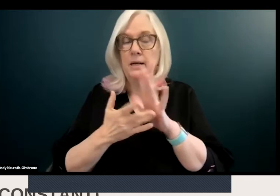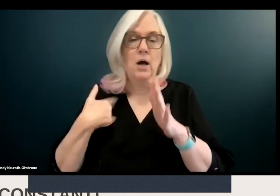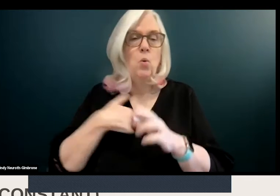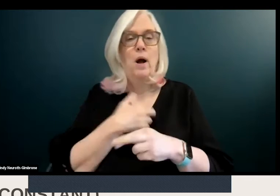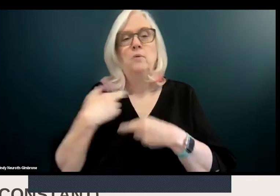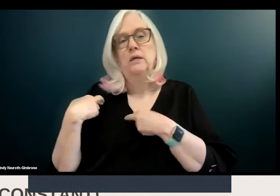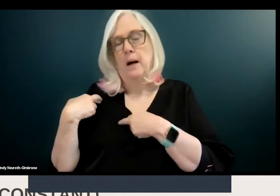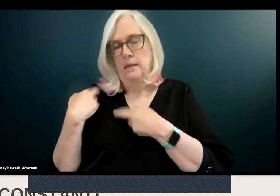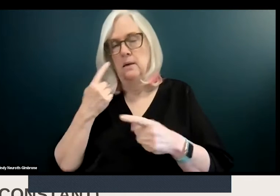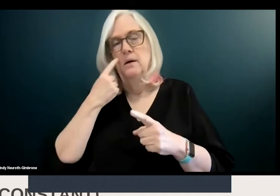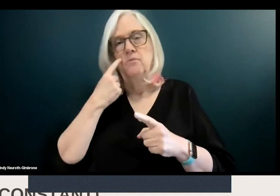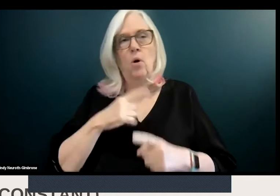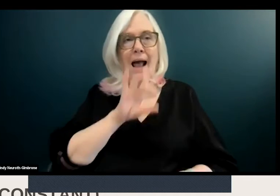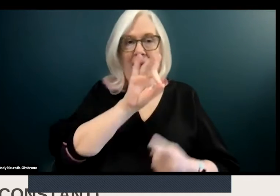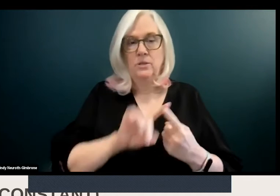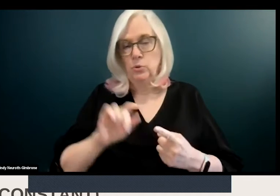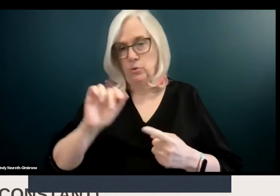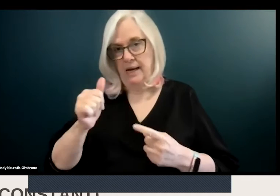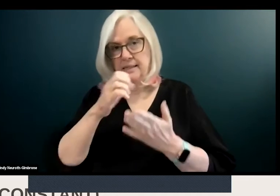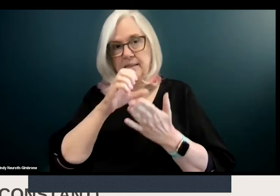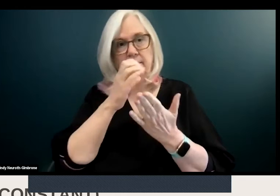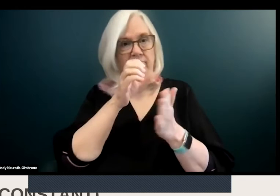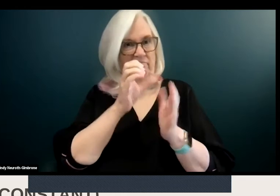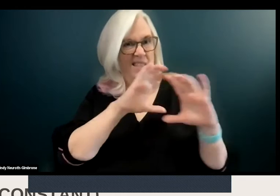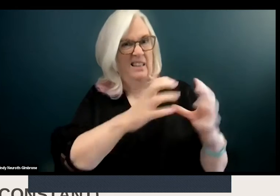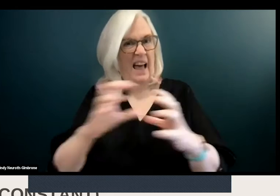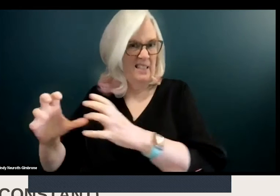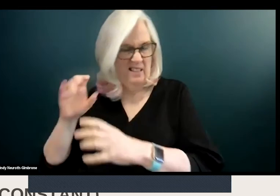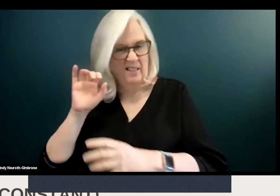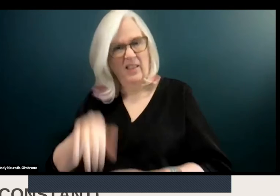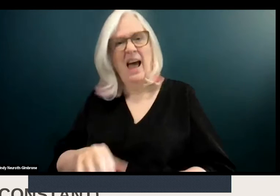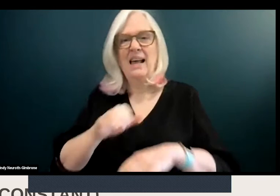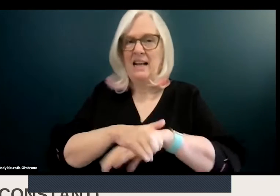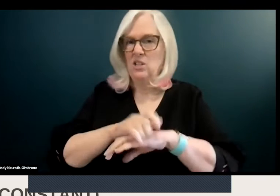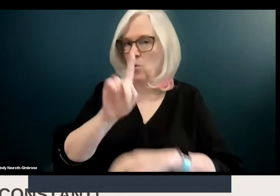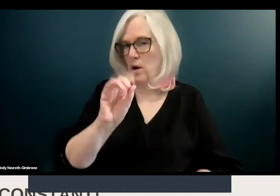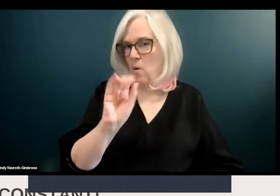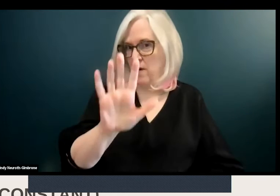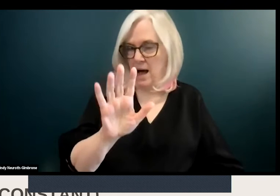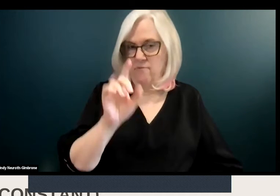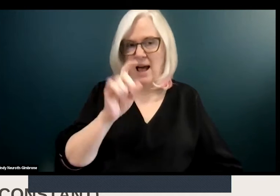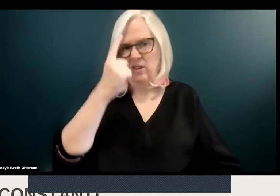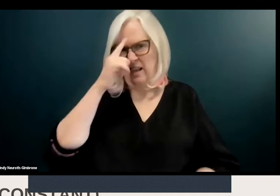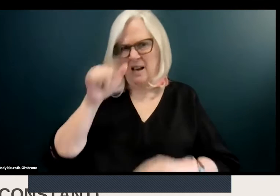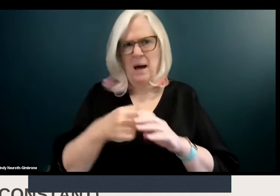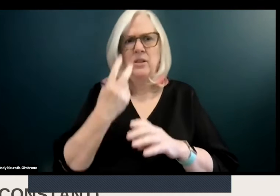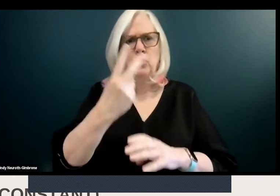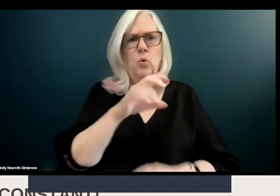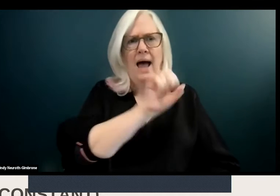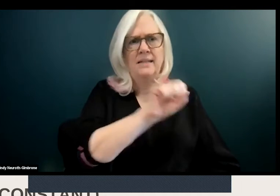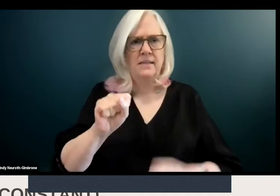that English 105 course and going in and teaching them. This means that we have to think about the 2 S's, which is success